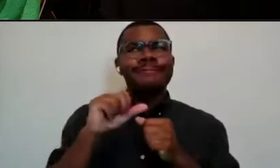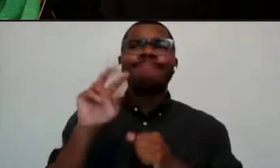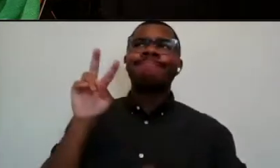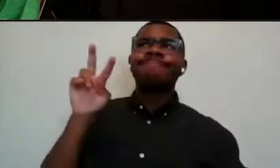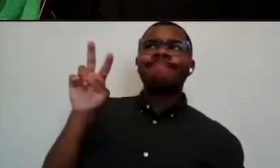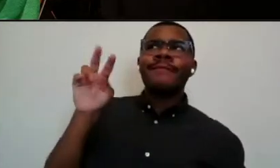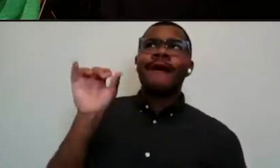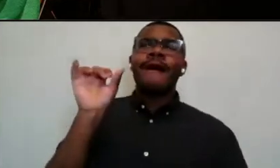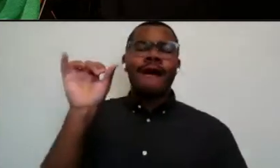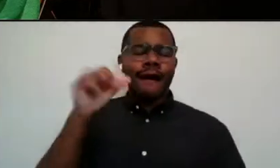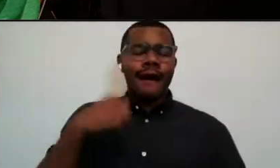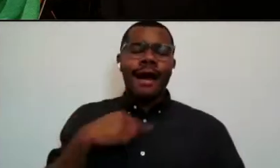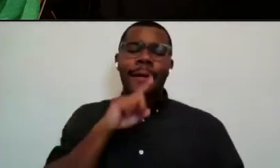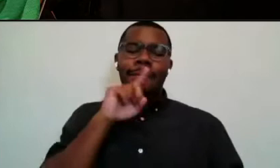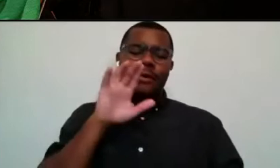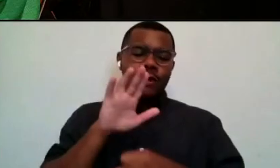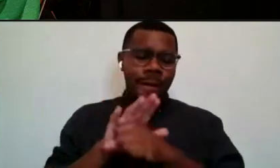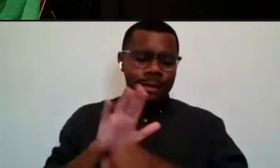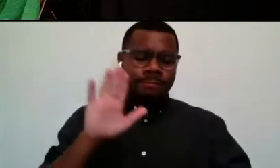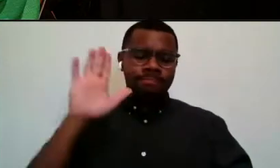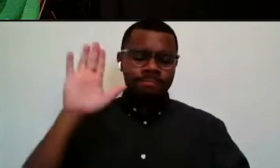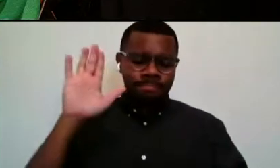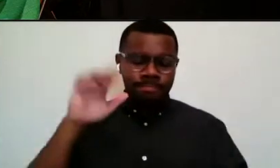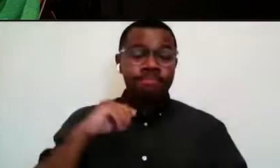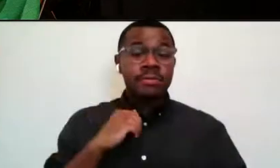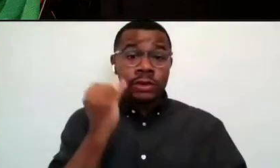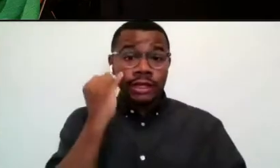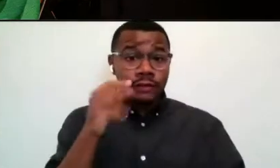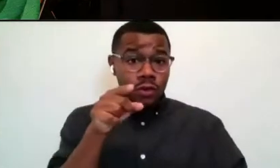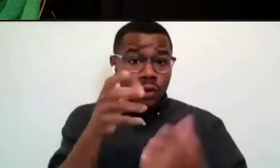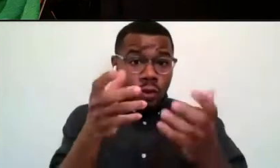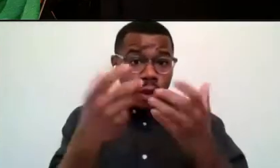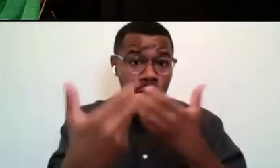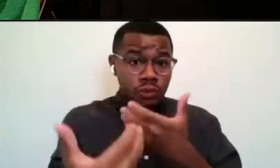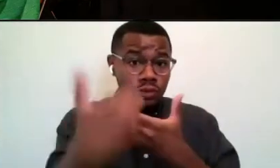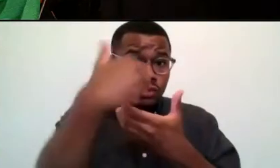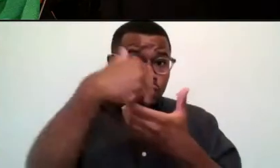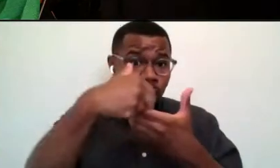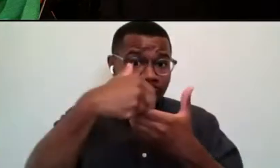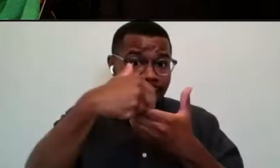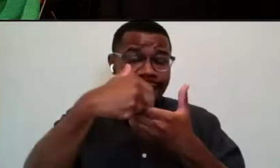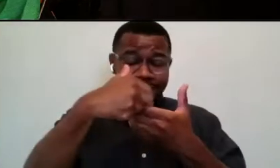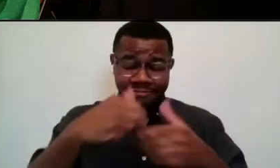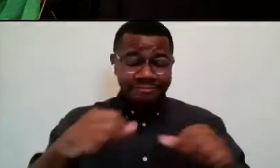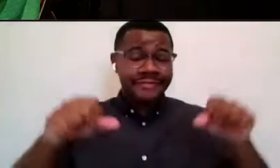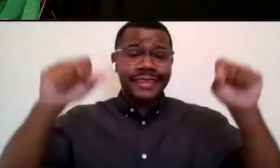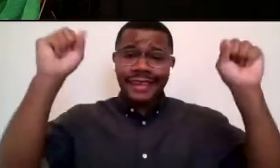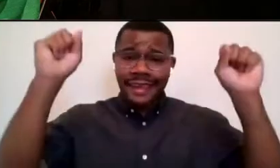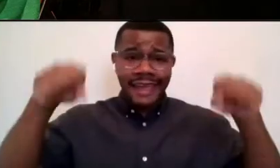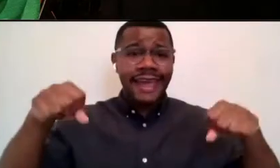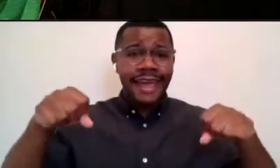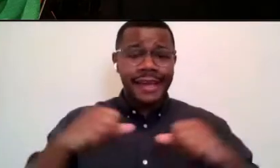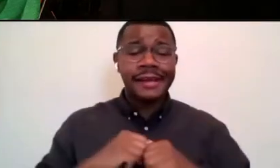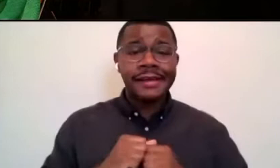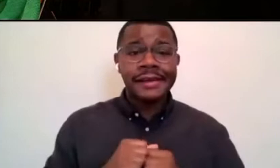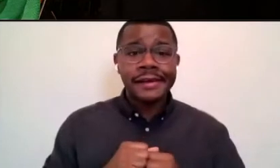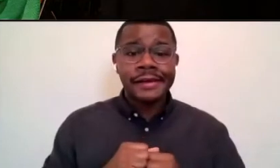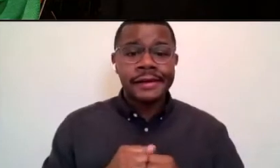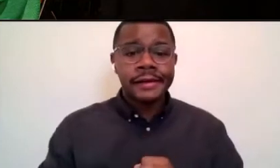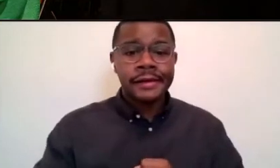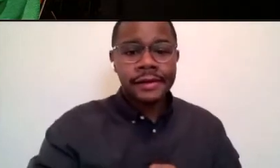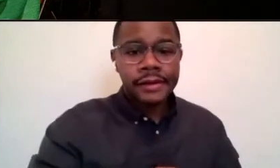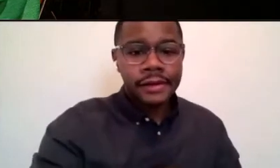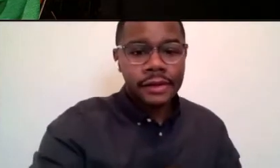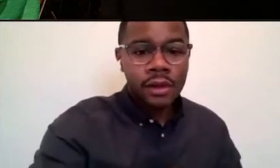community. So if anyone wants to join me in that, I will hold you with me as I do that. And I